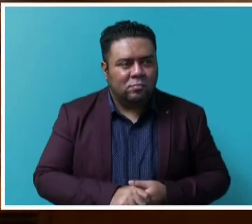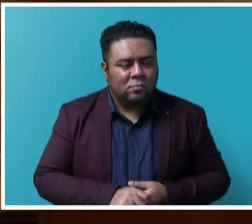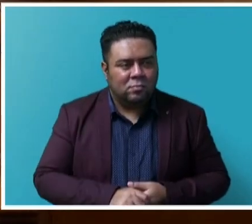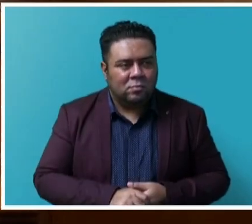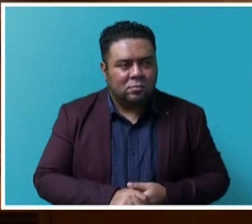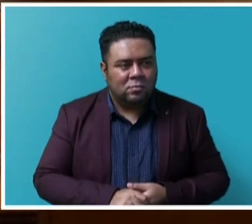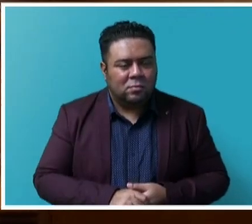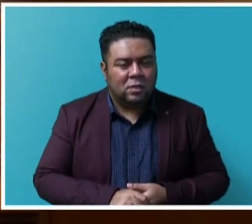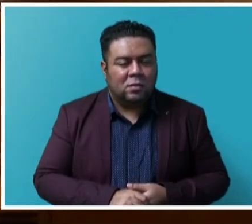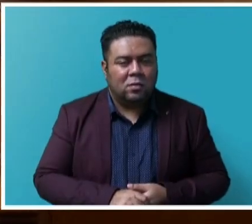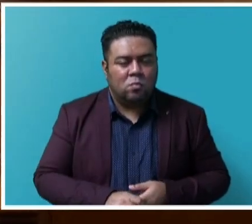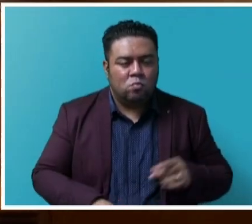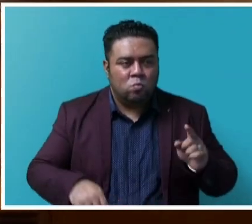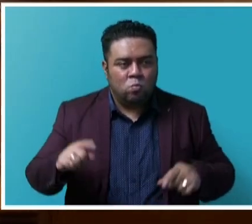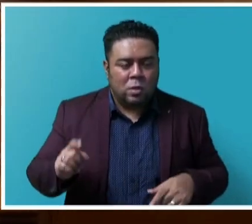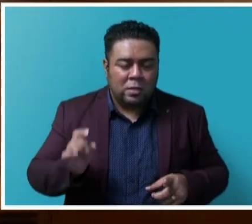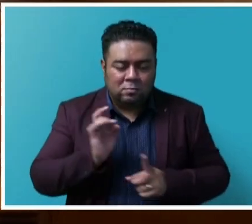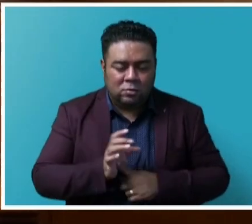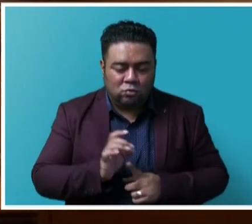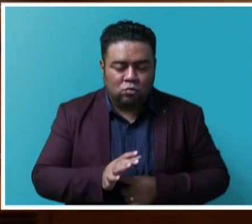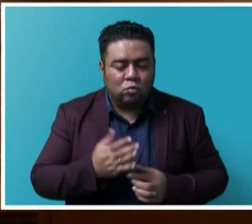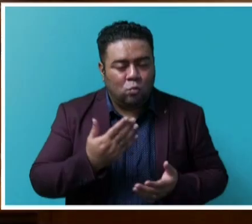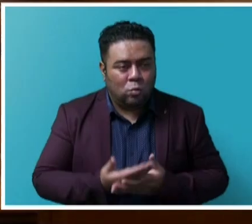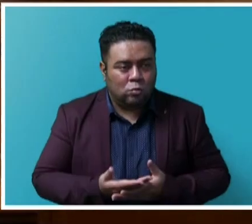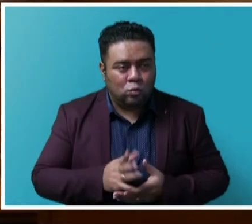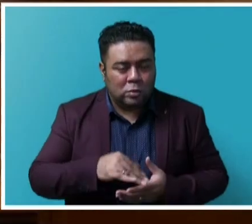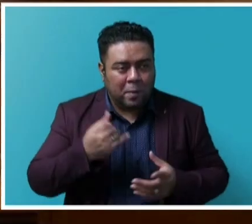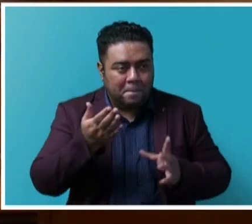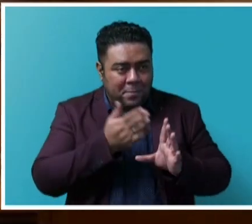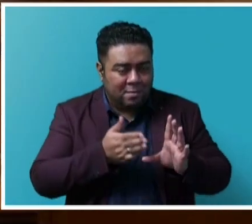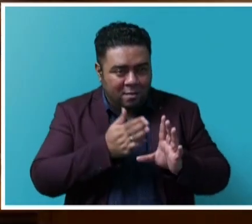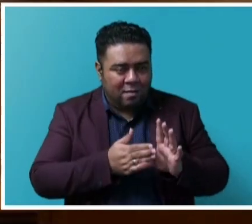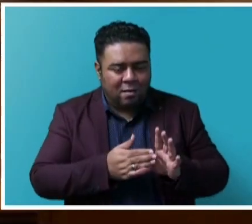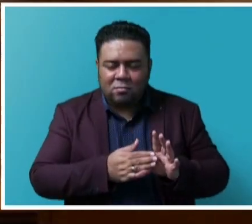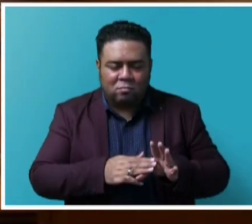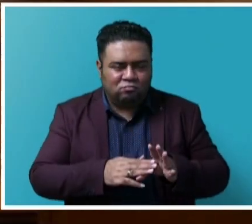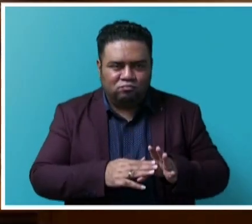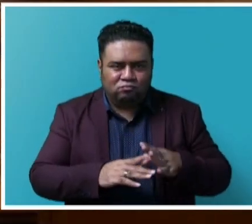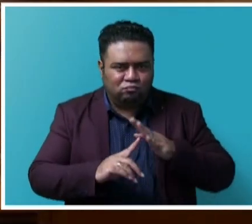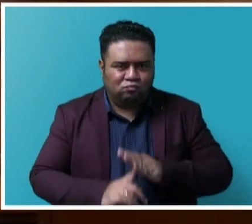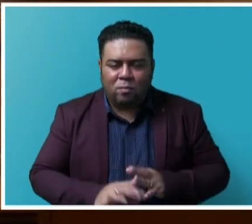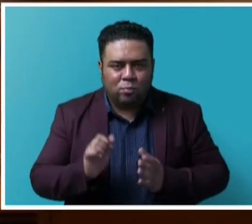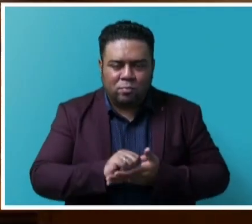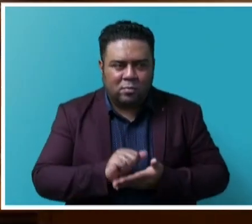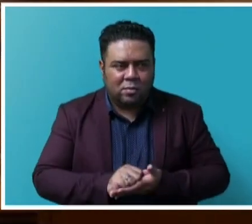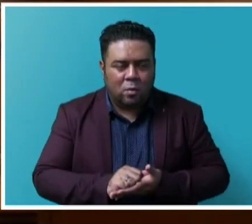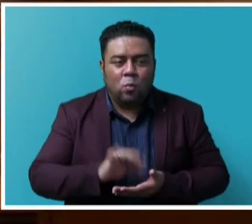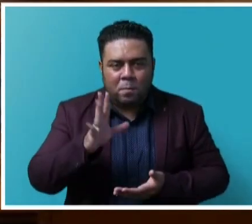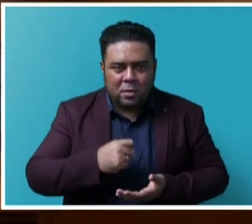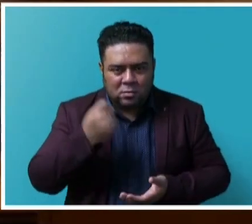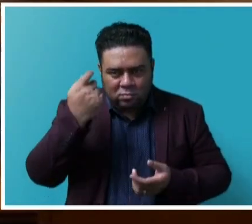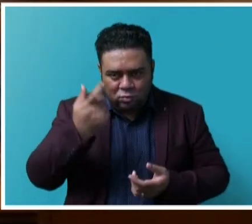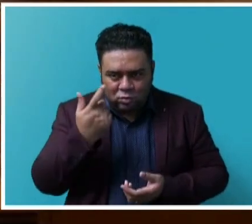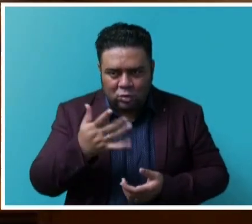exploiting their plight, particularly on social media, is demeaning. We must be cautious